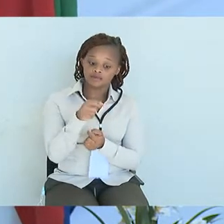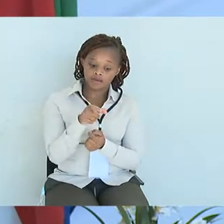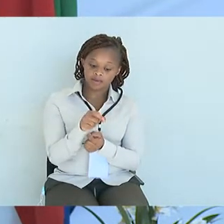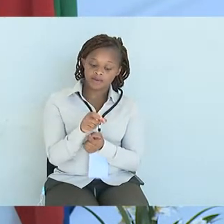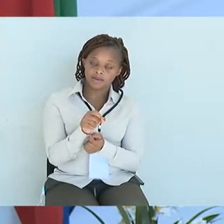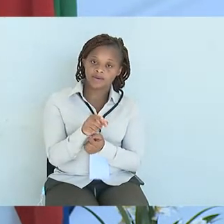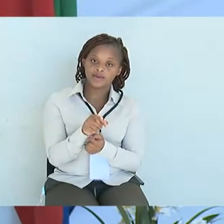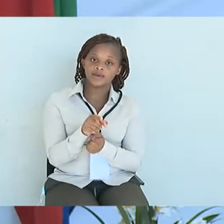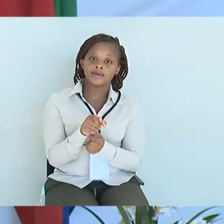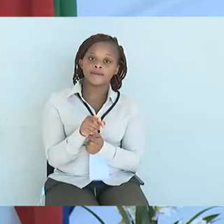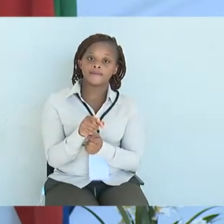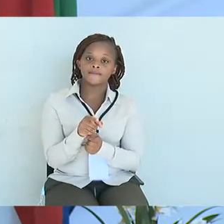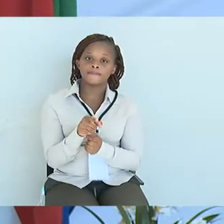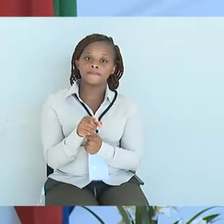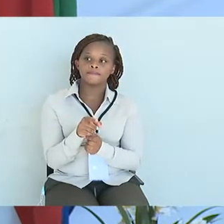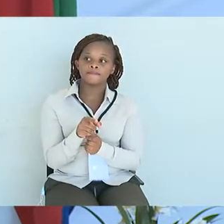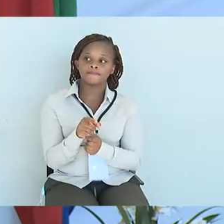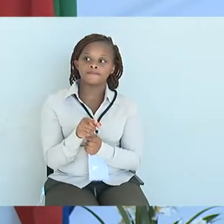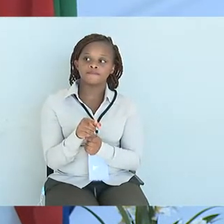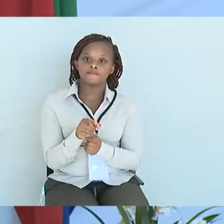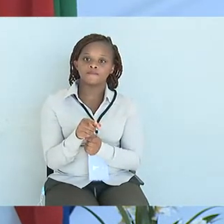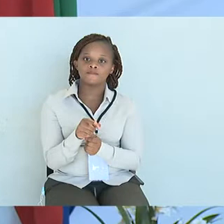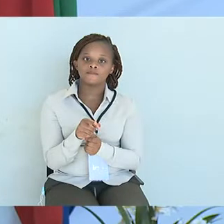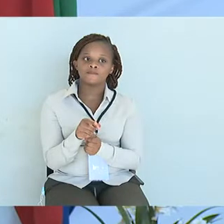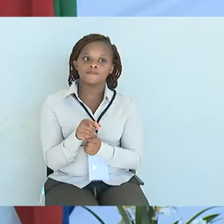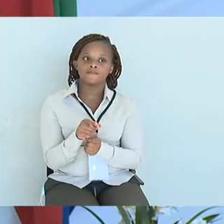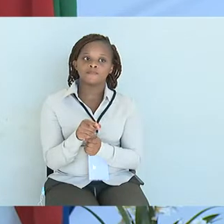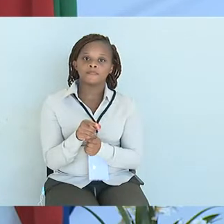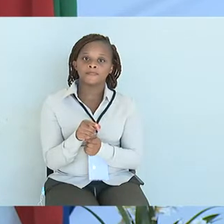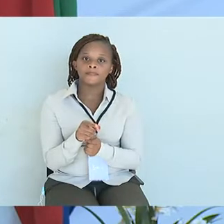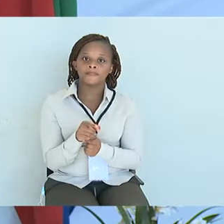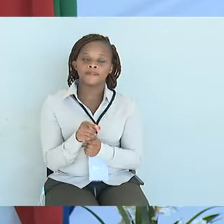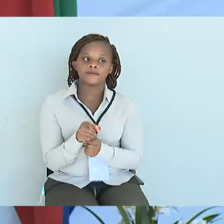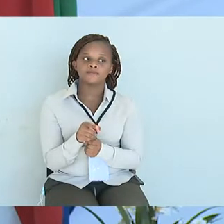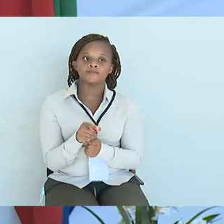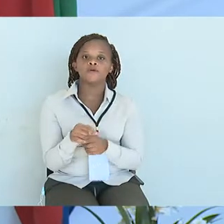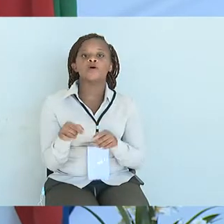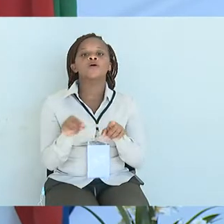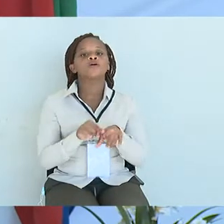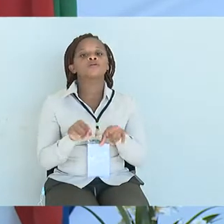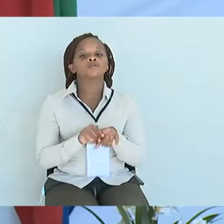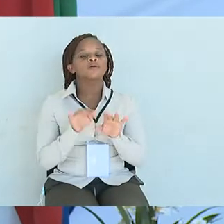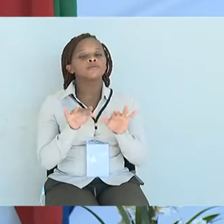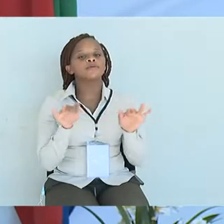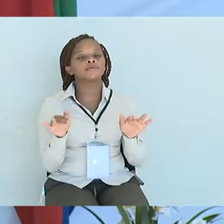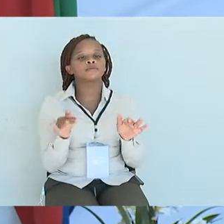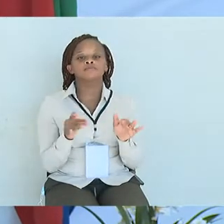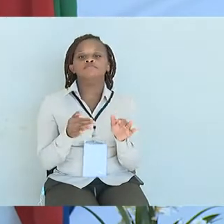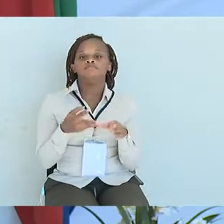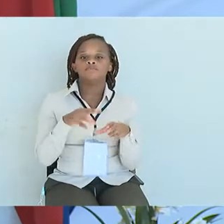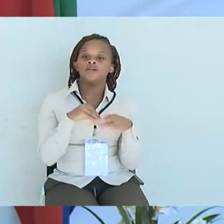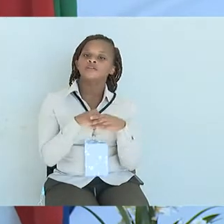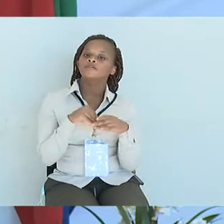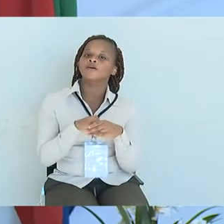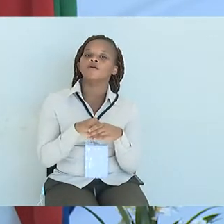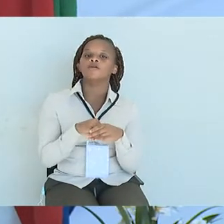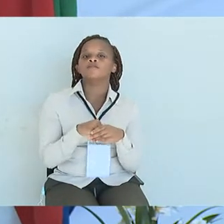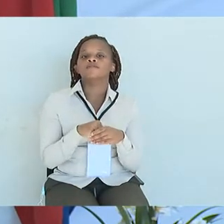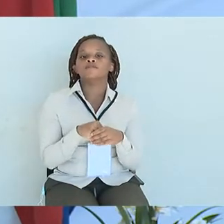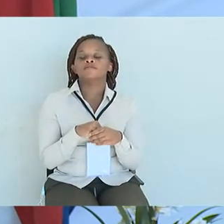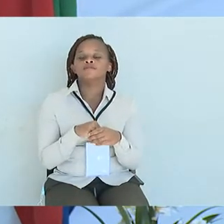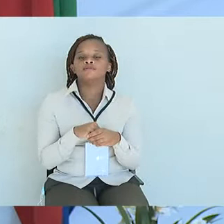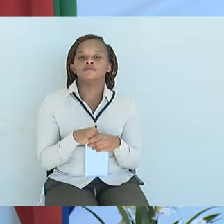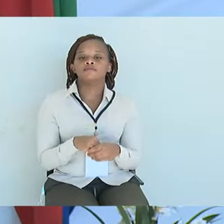non-negotiables, which would want that everybody involved sort of recite and understand these